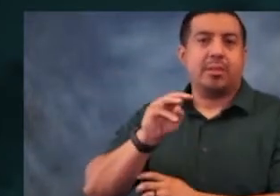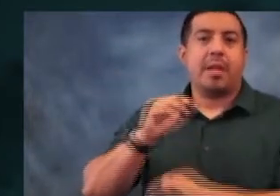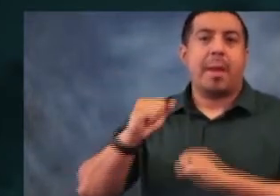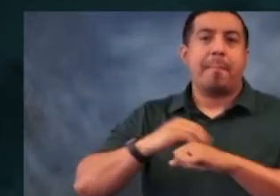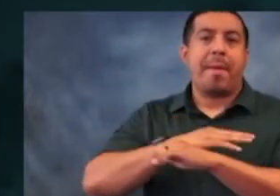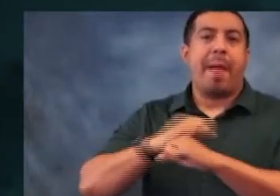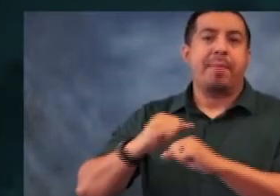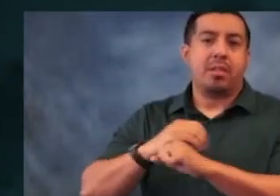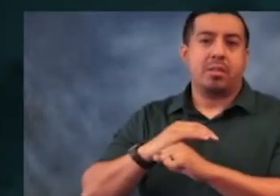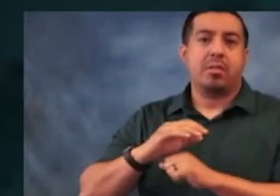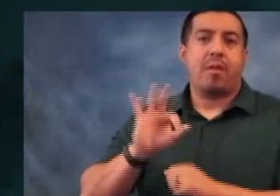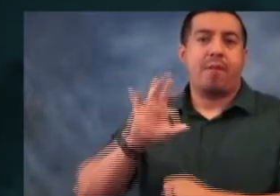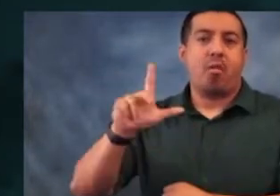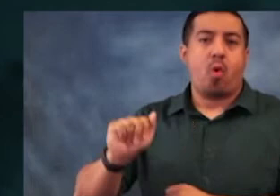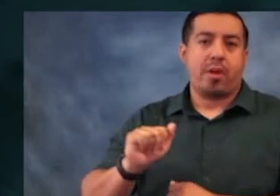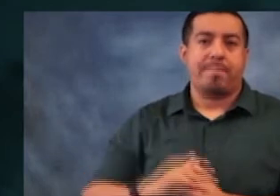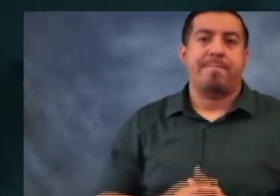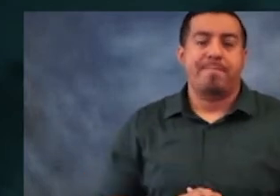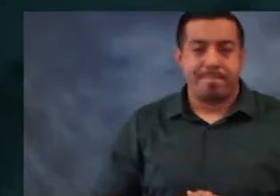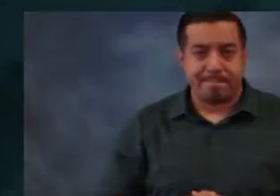Florida.